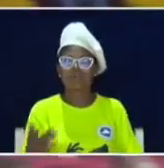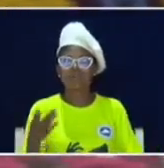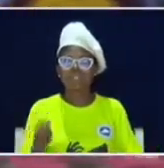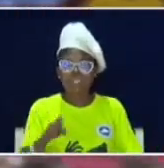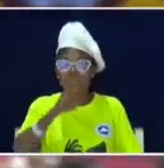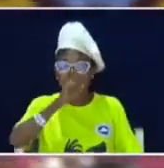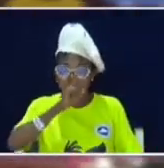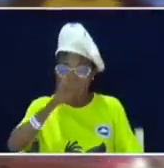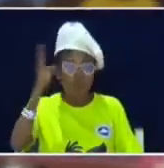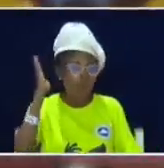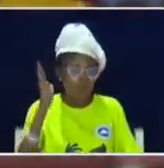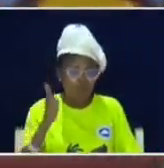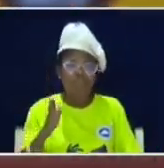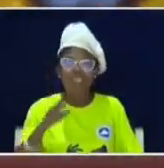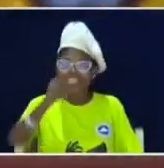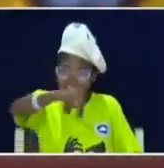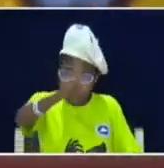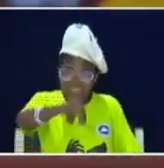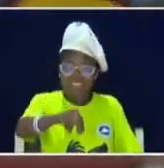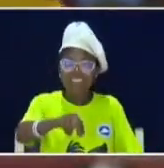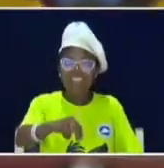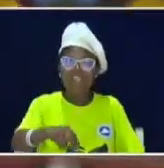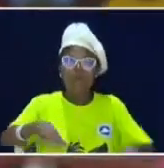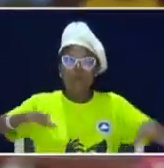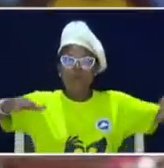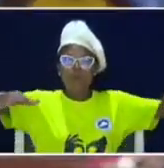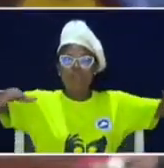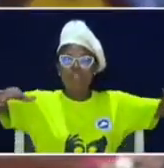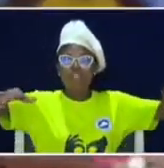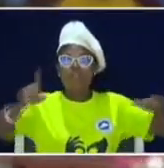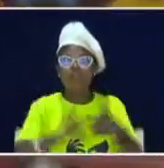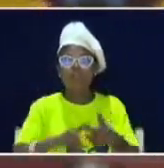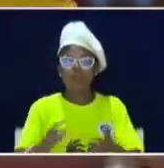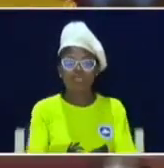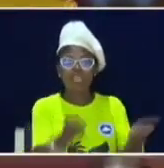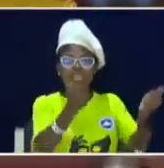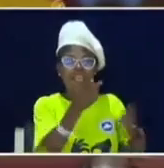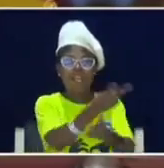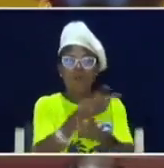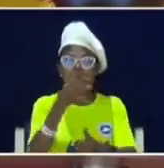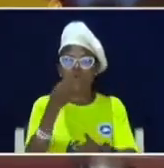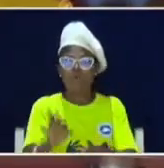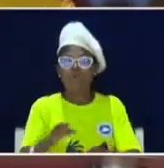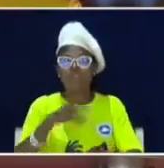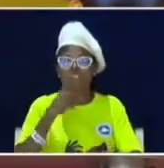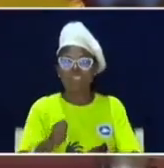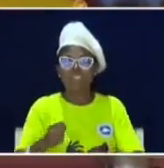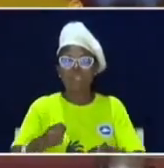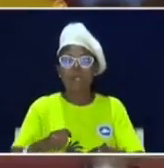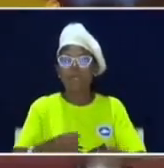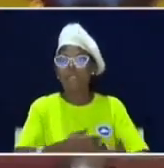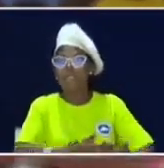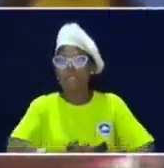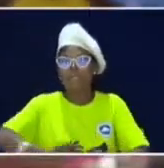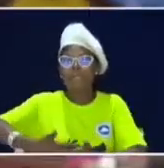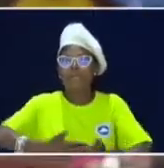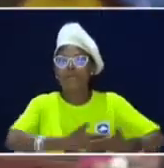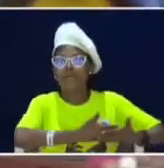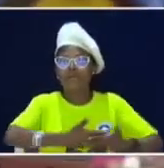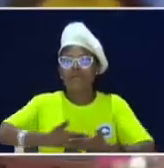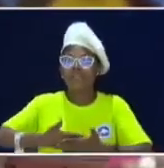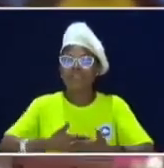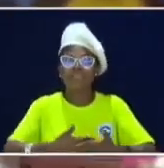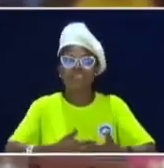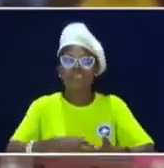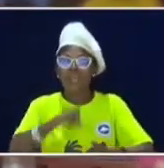need wings to have and to take care of the babies, of the eaglets rather. The eagle